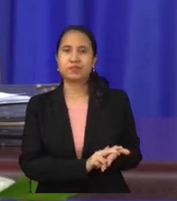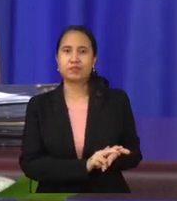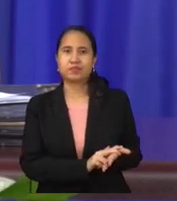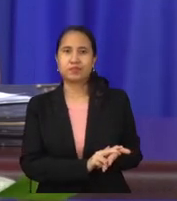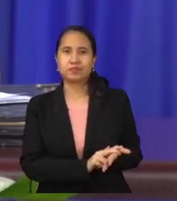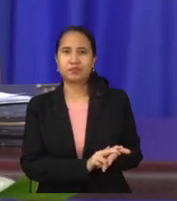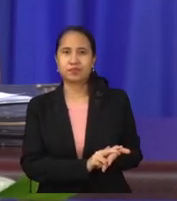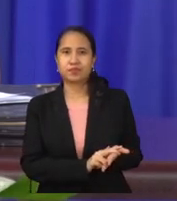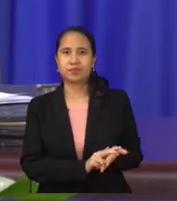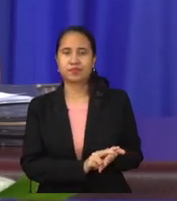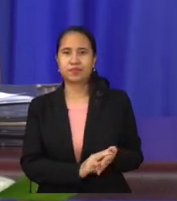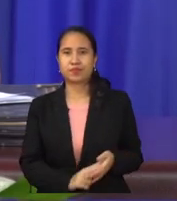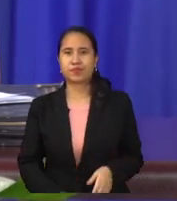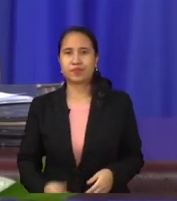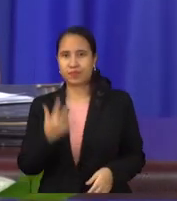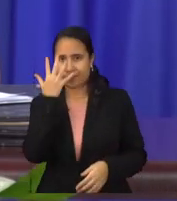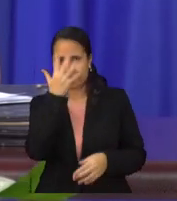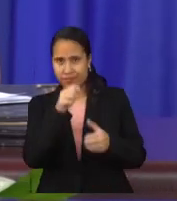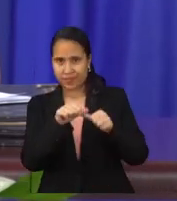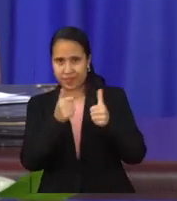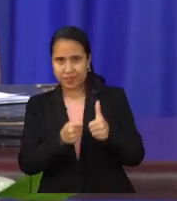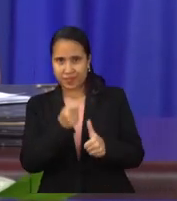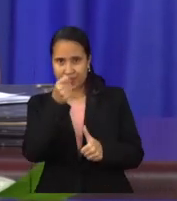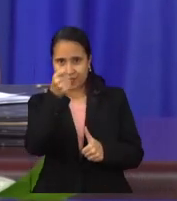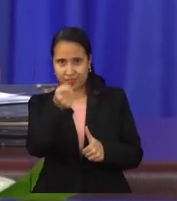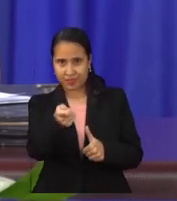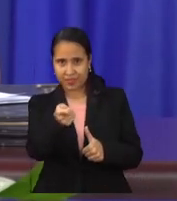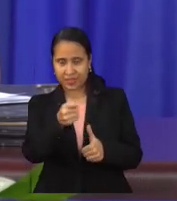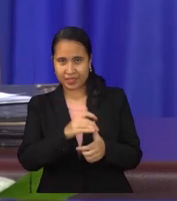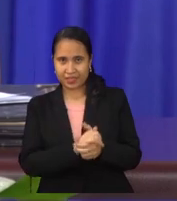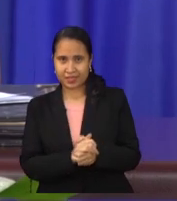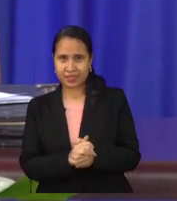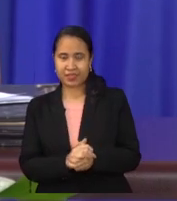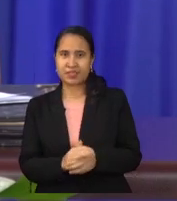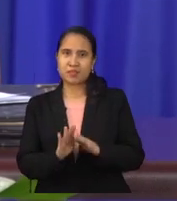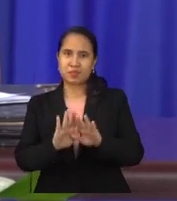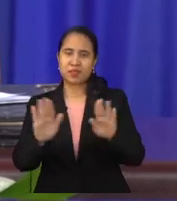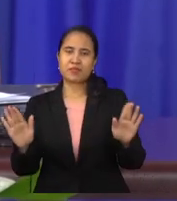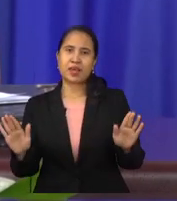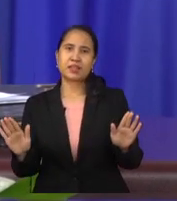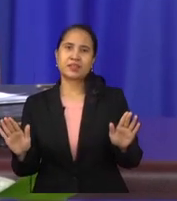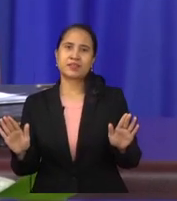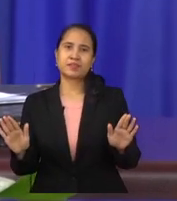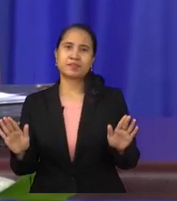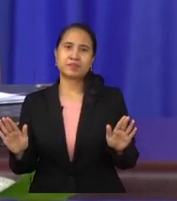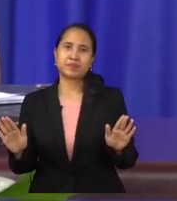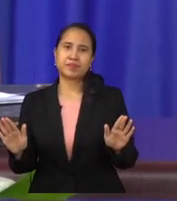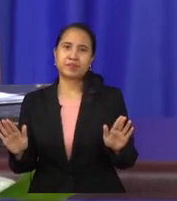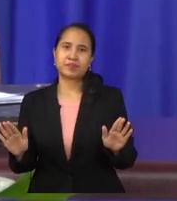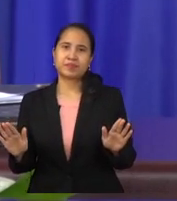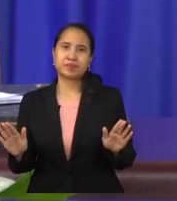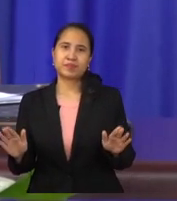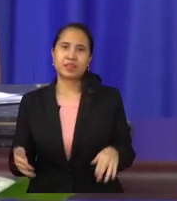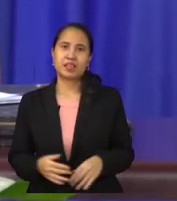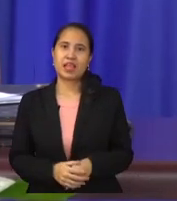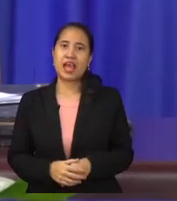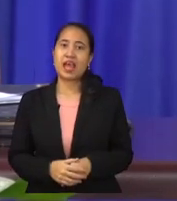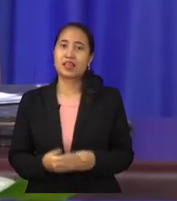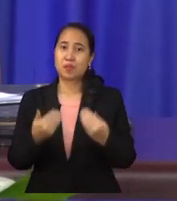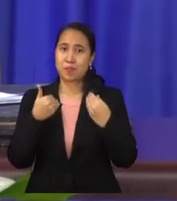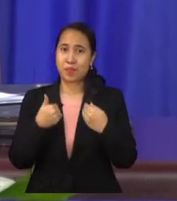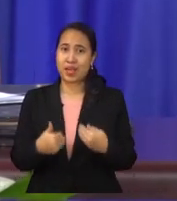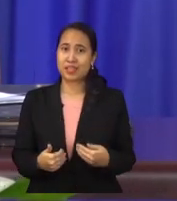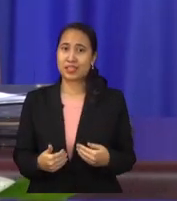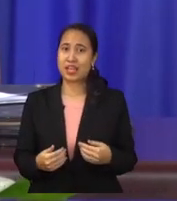That the amnesty laws adopted by Peru prevented the victim's next of kin and the surviving victims in